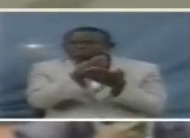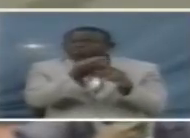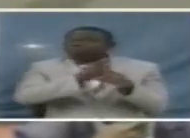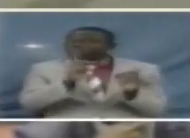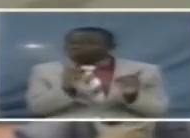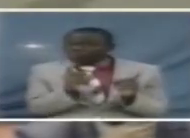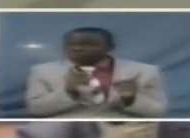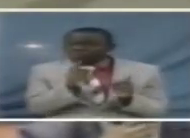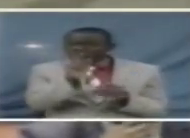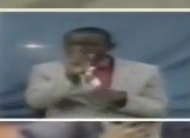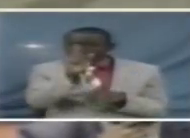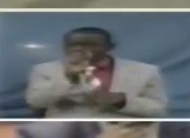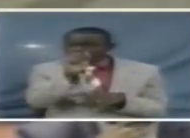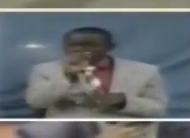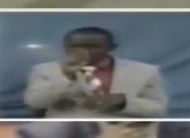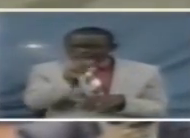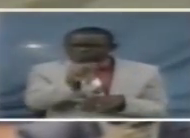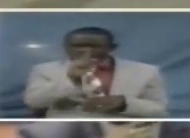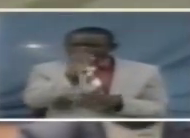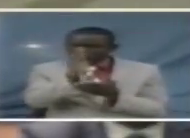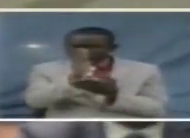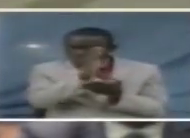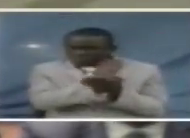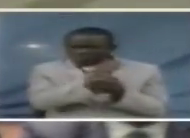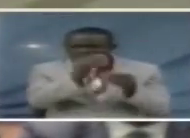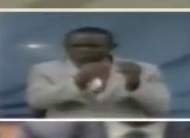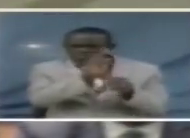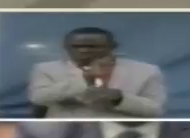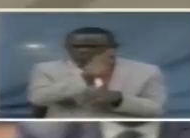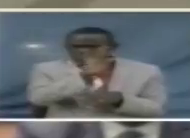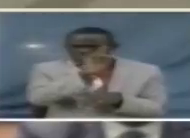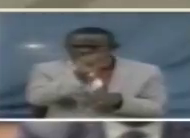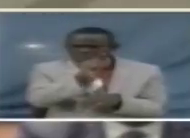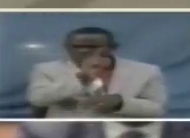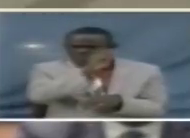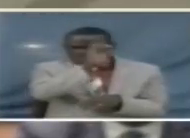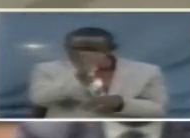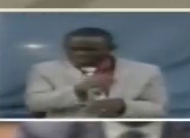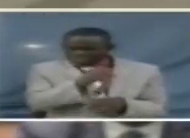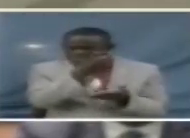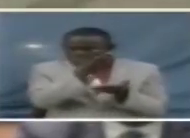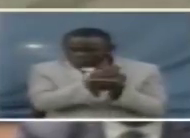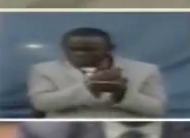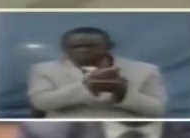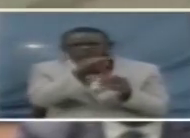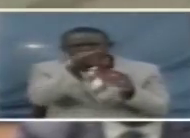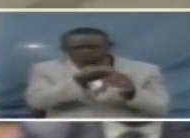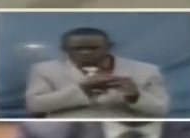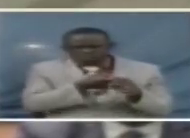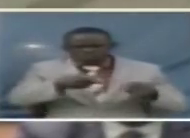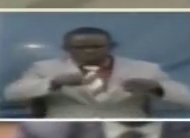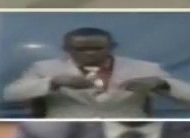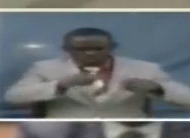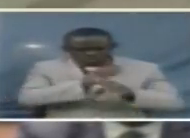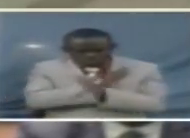cooperating partners. The balance of 20.1 billion or 28.1% of